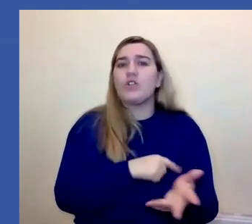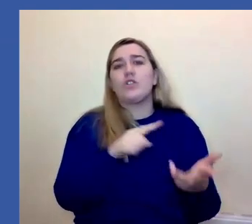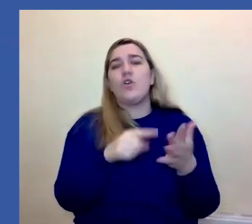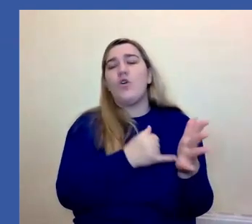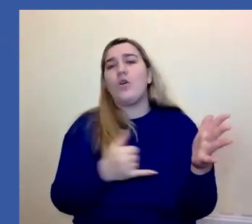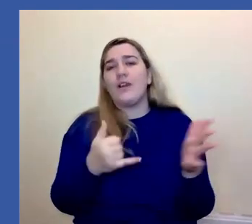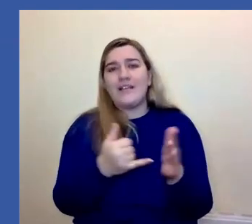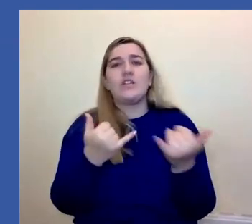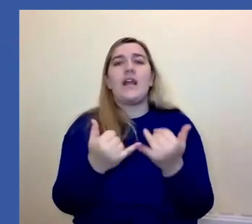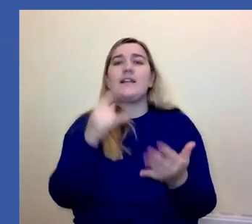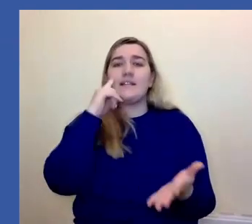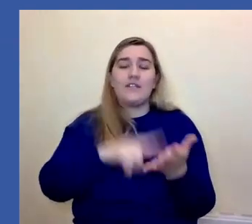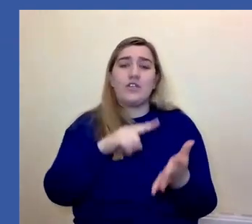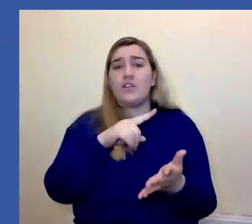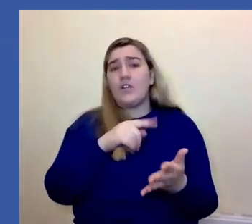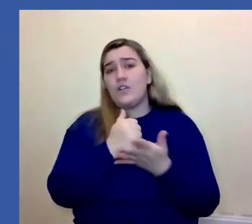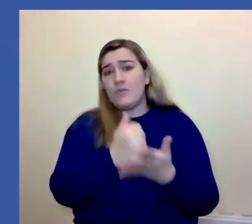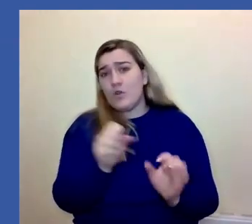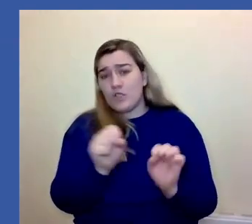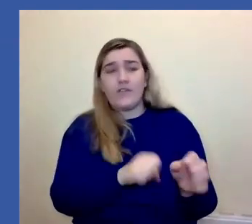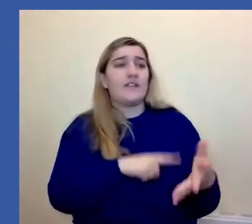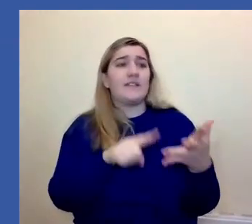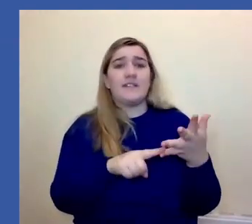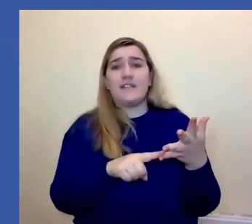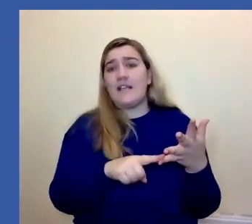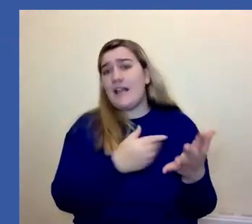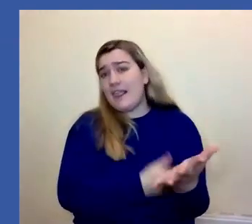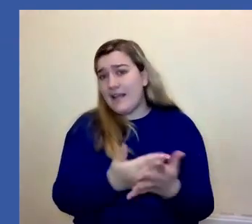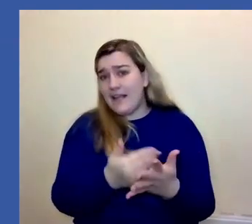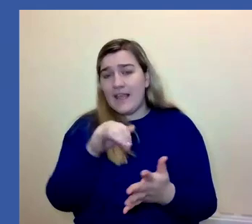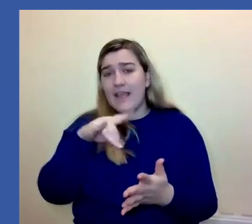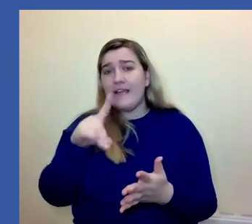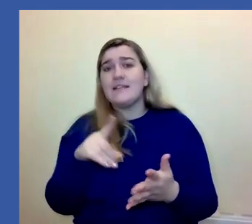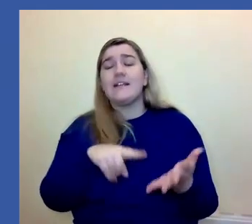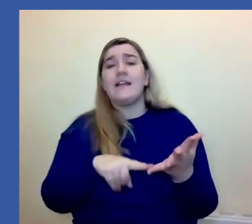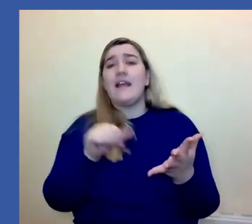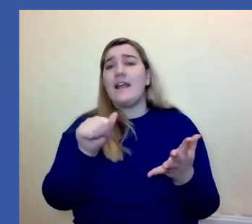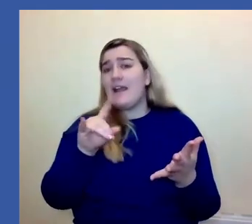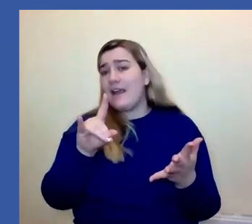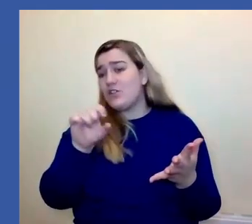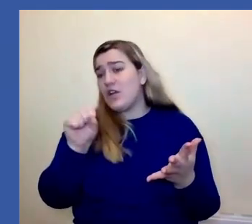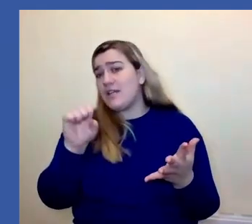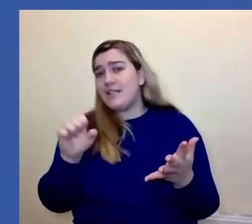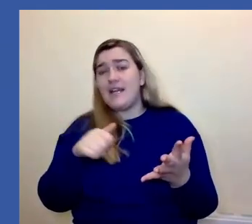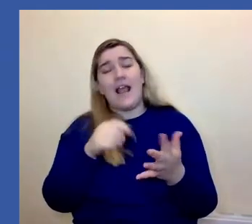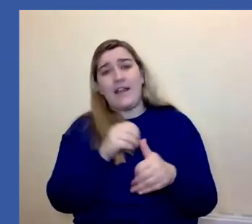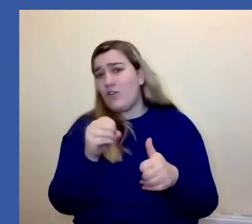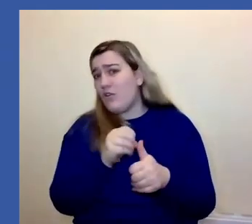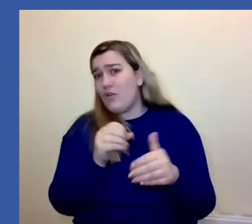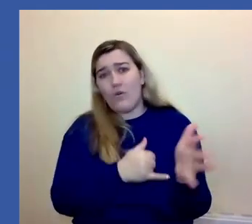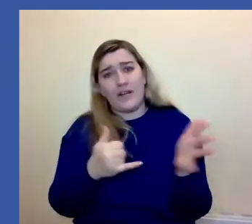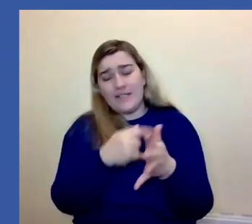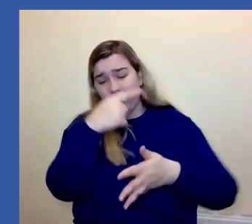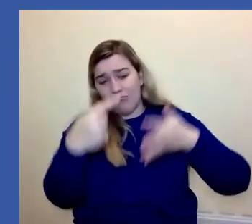Support Service, the Legal Aid Board, the HSE, the Office of the Wards of Court and lots of other organisations.